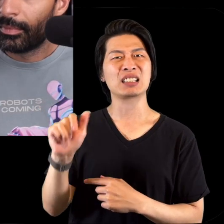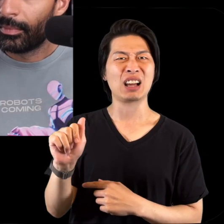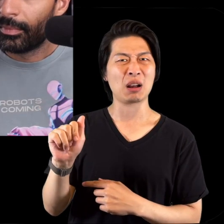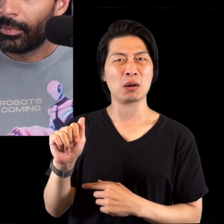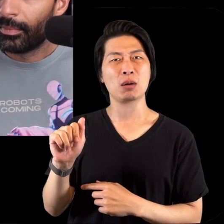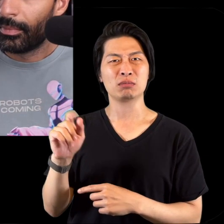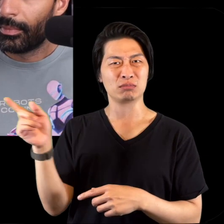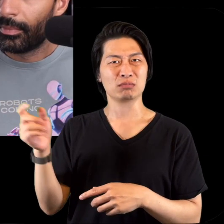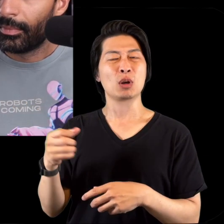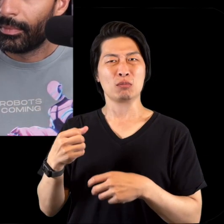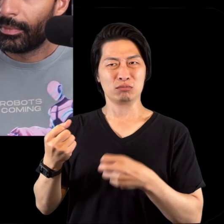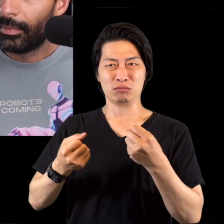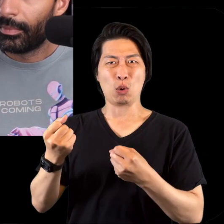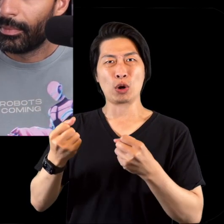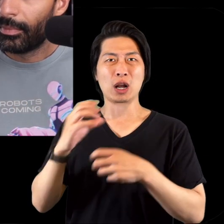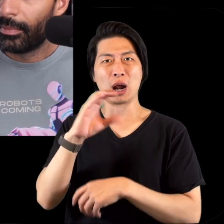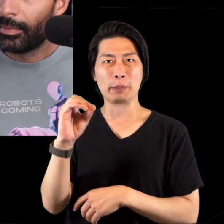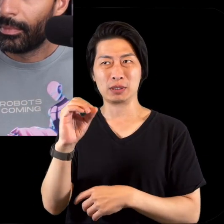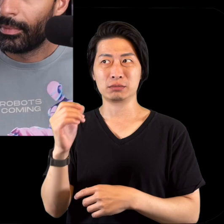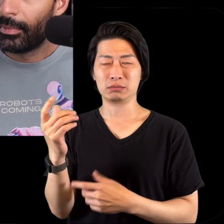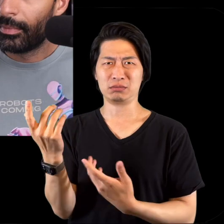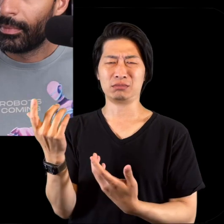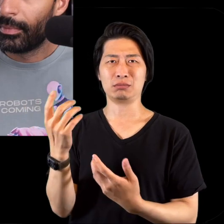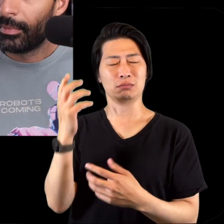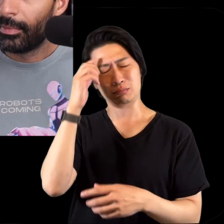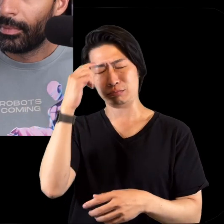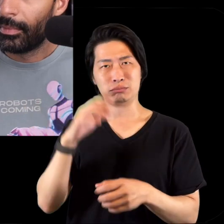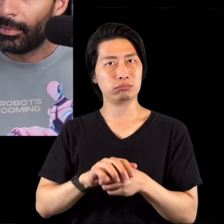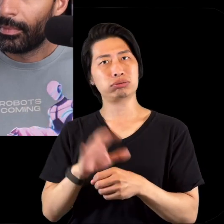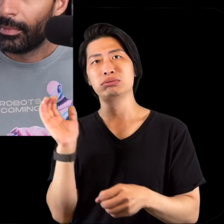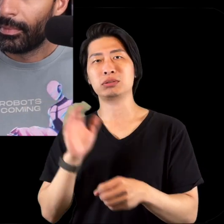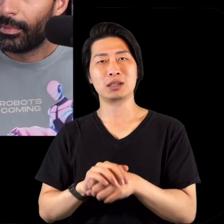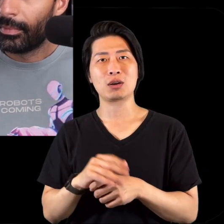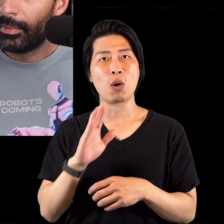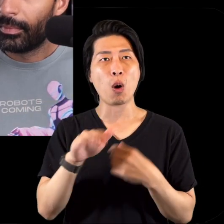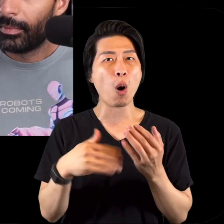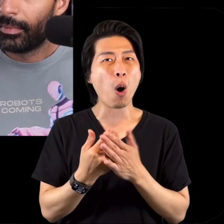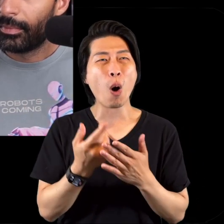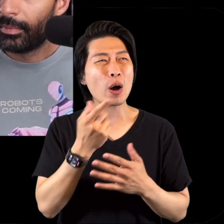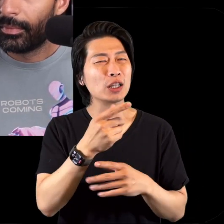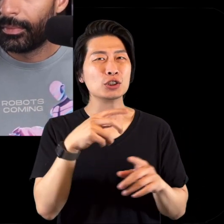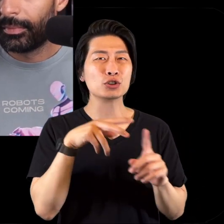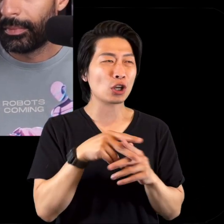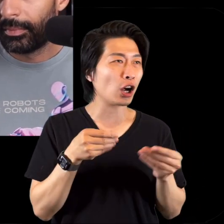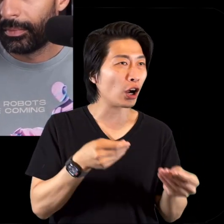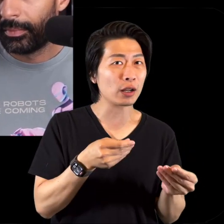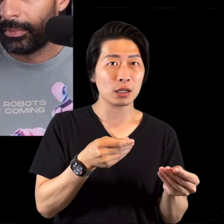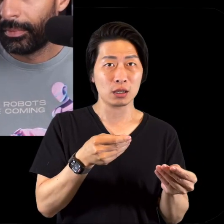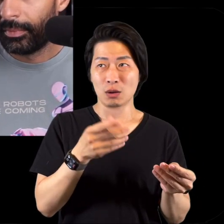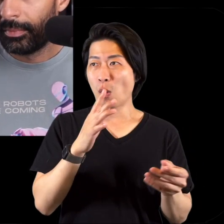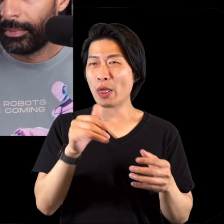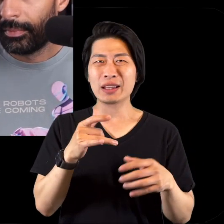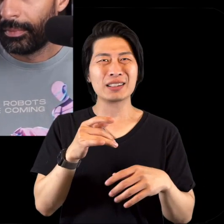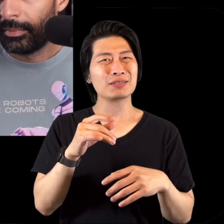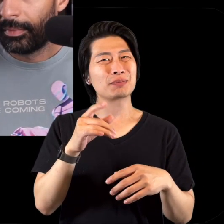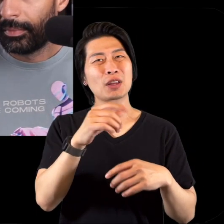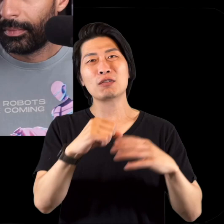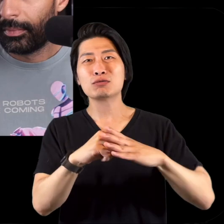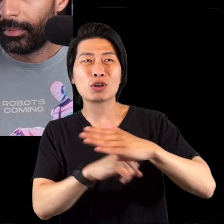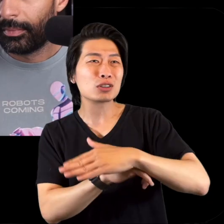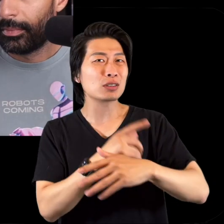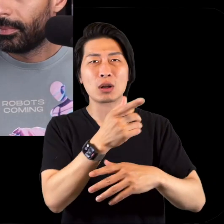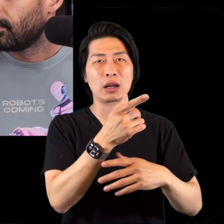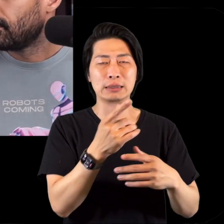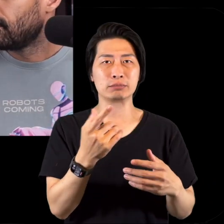go? Tesla Motor Company. Absolutely mind-blowing. All the other charging infrastructures, all the other